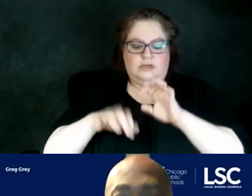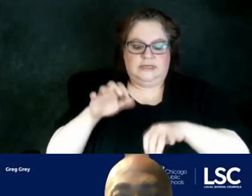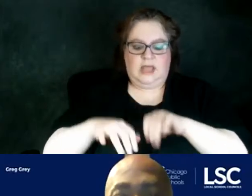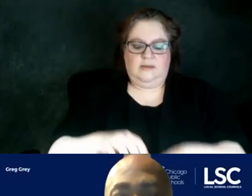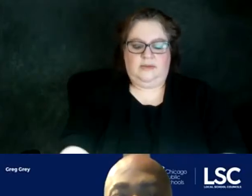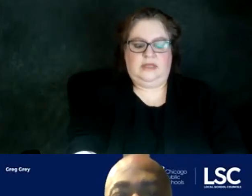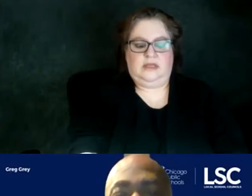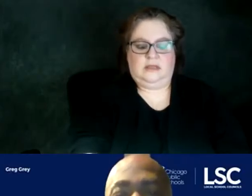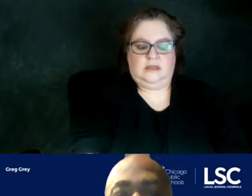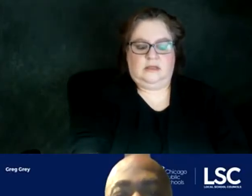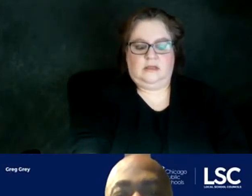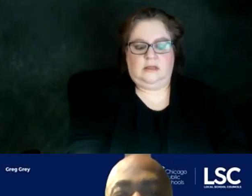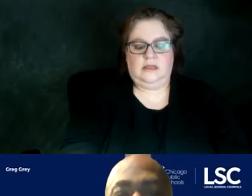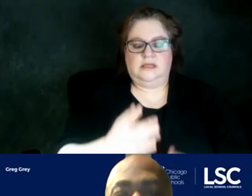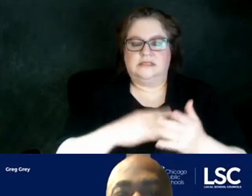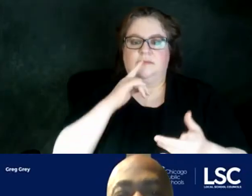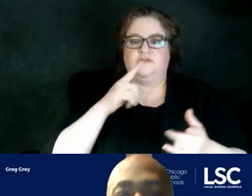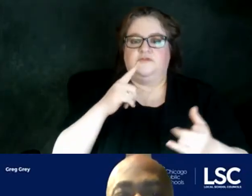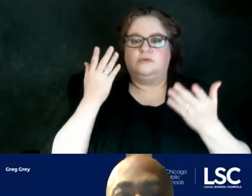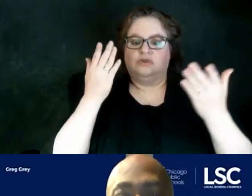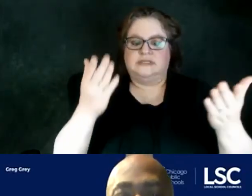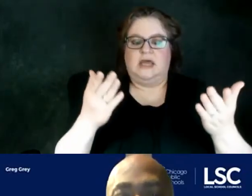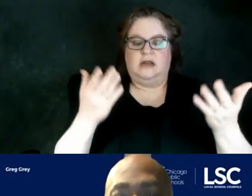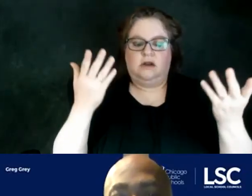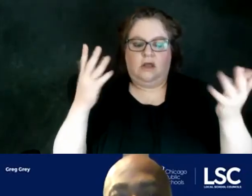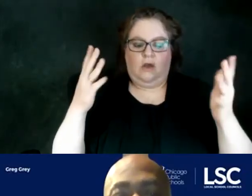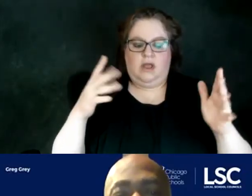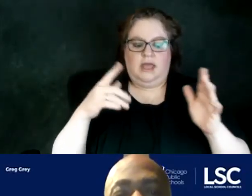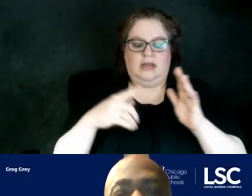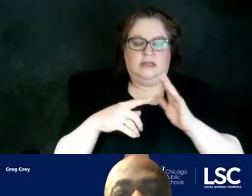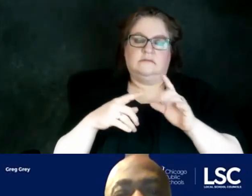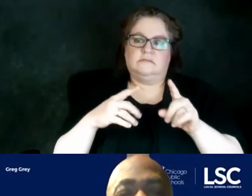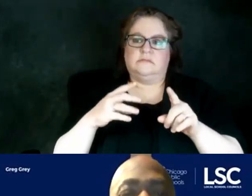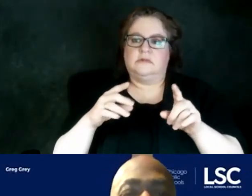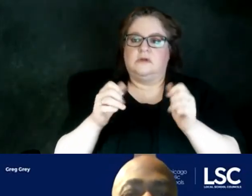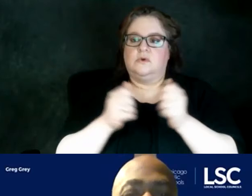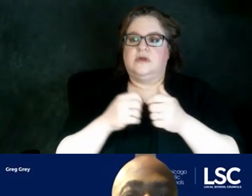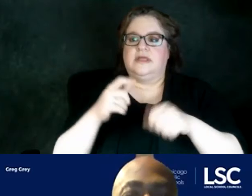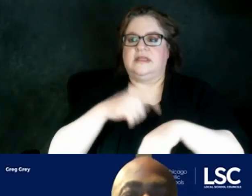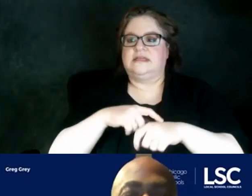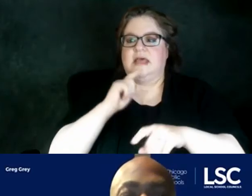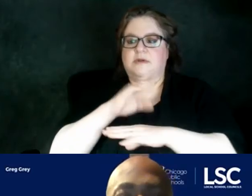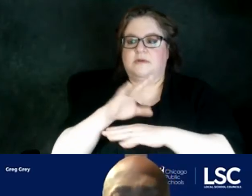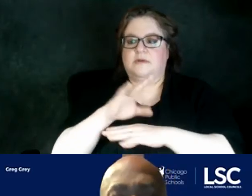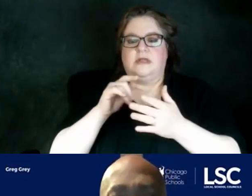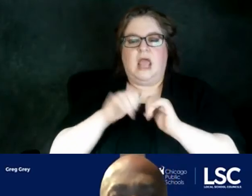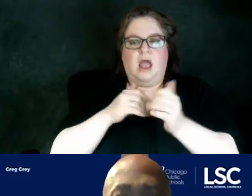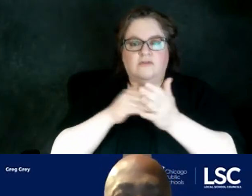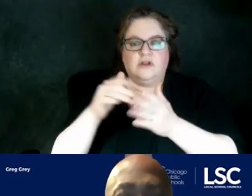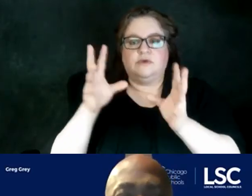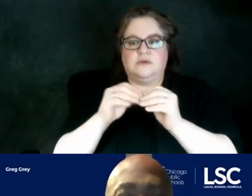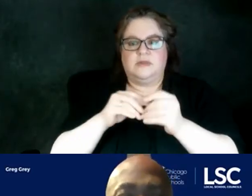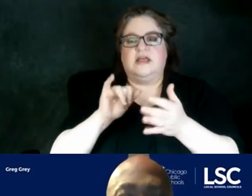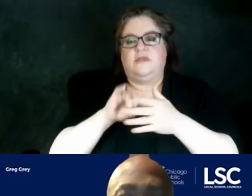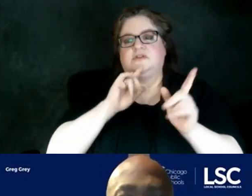Some of them have been presented already to panelists this evening, as in the time commitment, how frequently are you meeting? And those have been answered